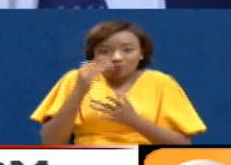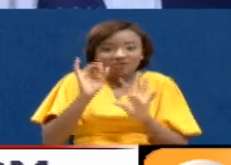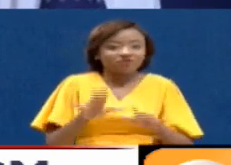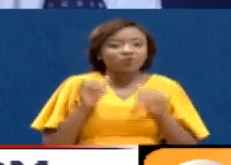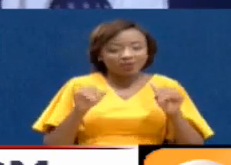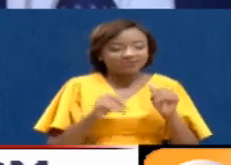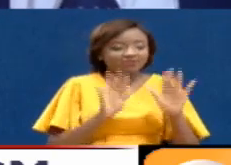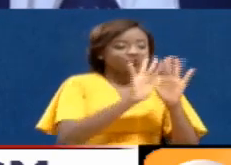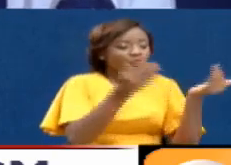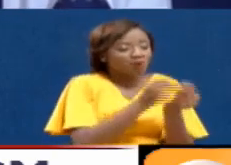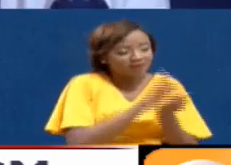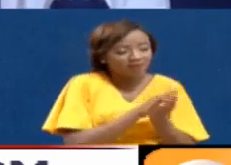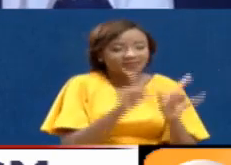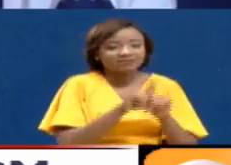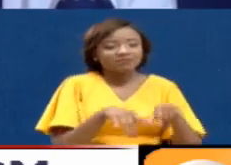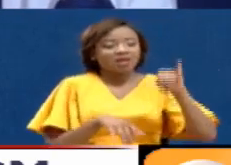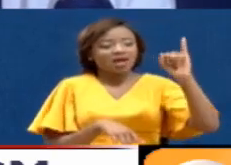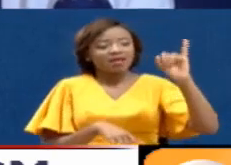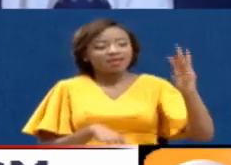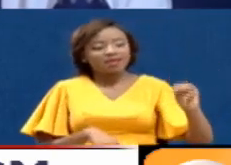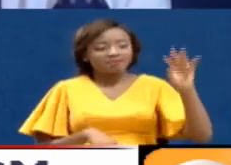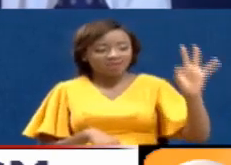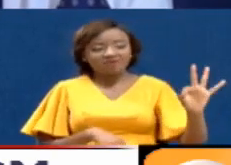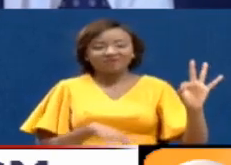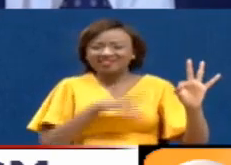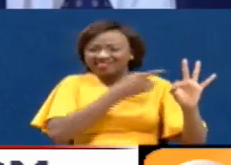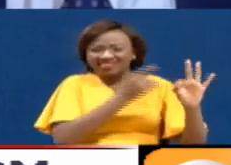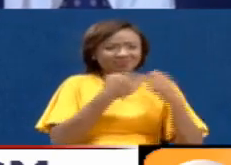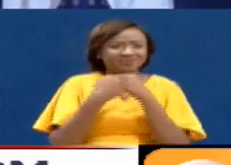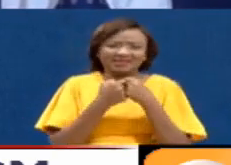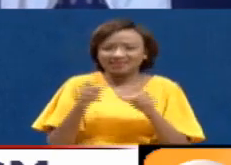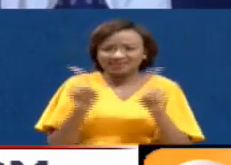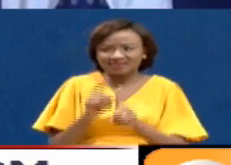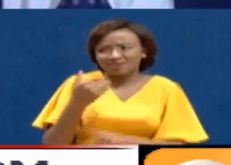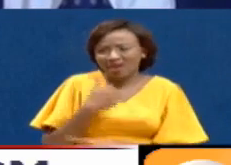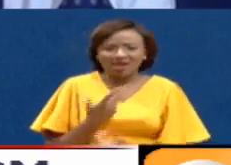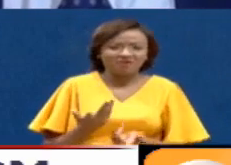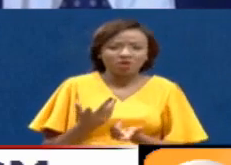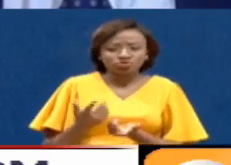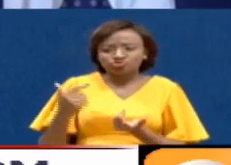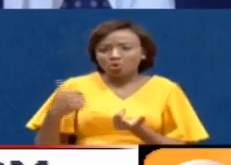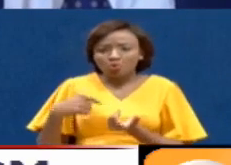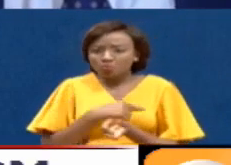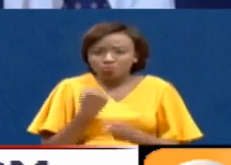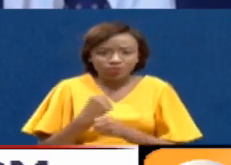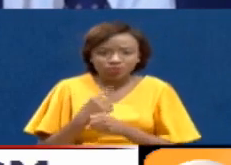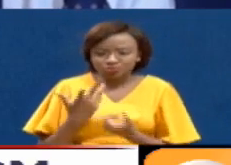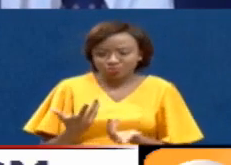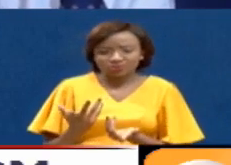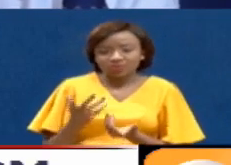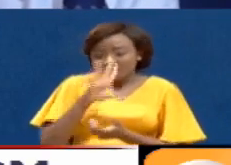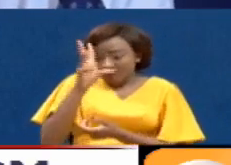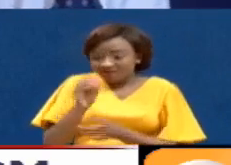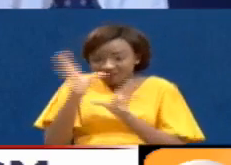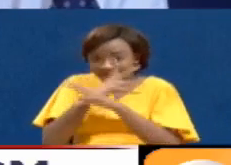Bank, I suspect that they are dealing with a lot of challenges from those who have traditionally backed them, some of the bigger and more advanced nations. Should